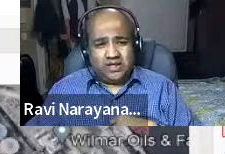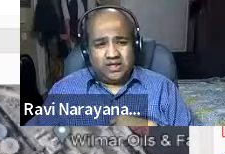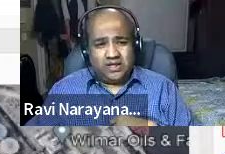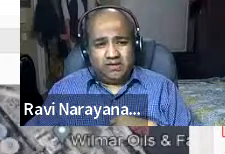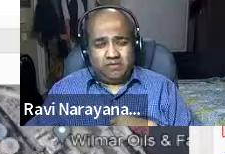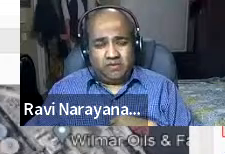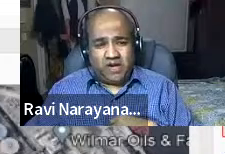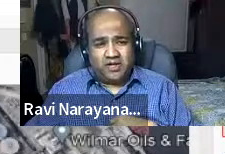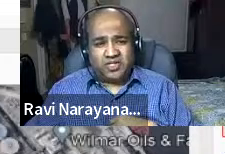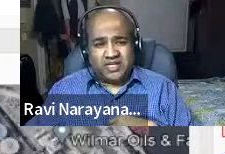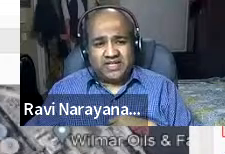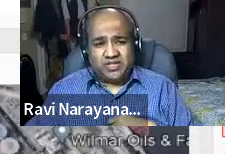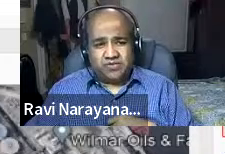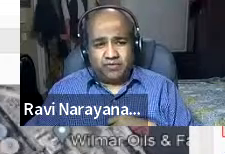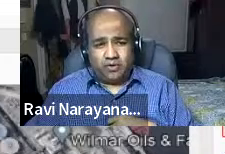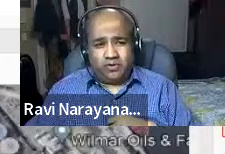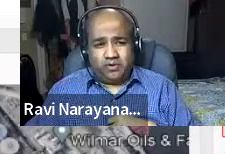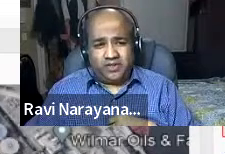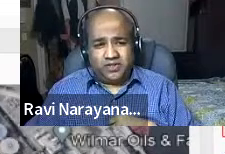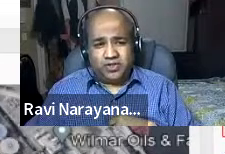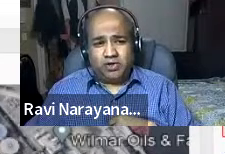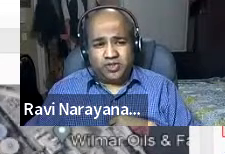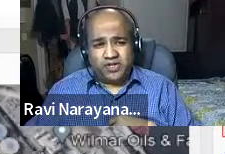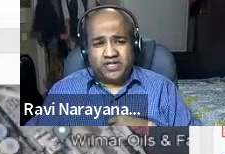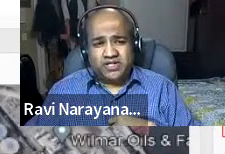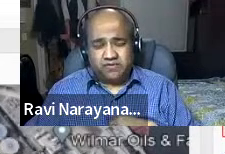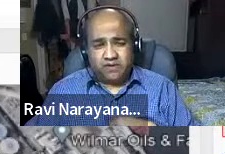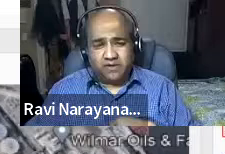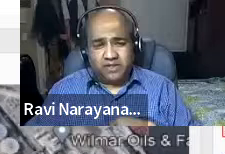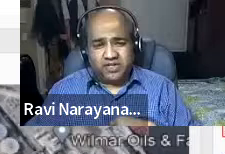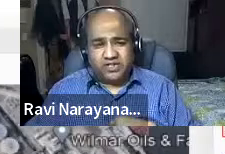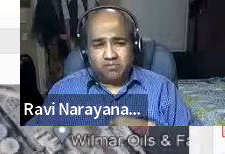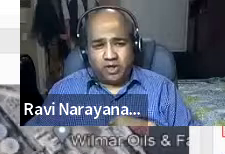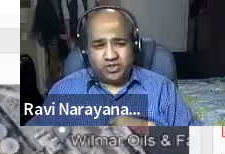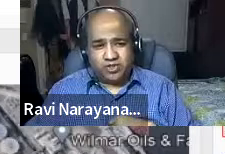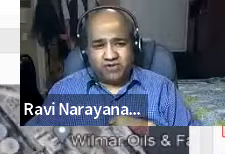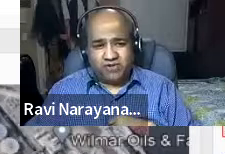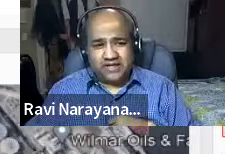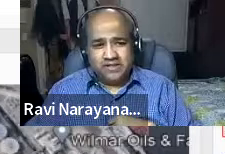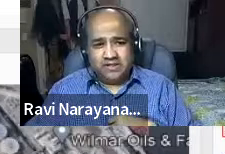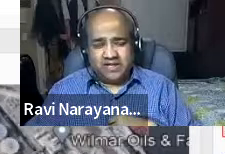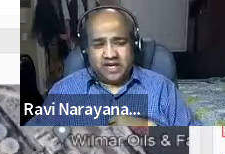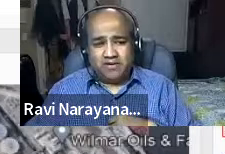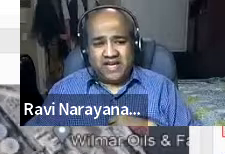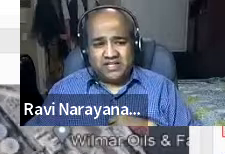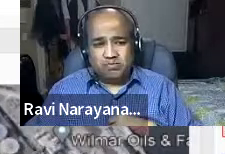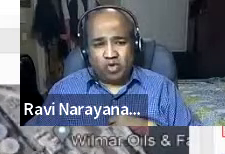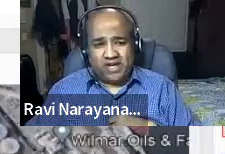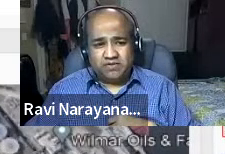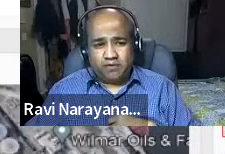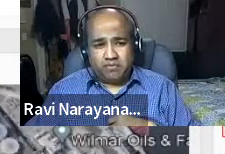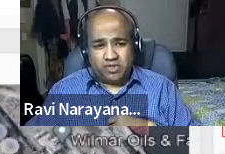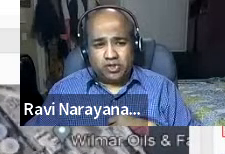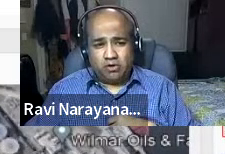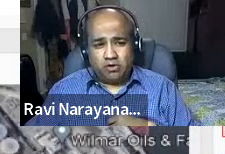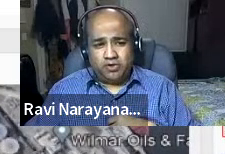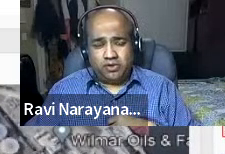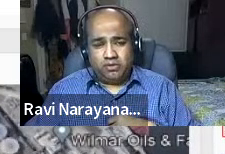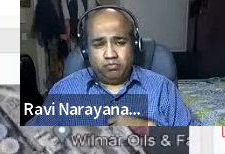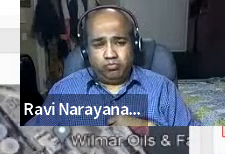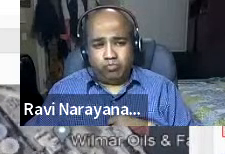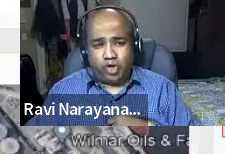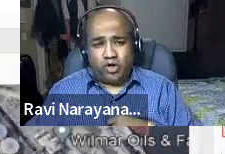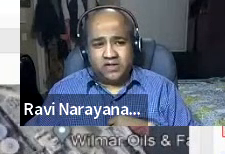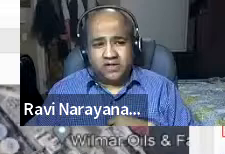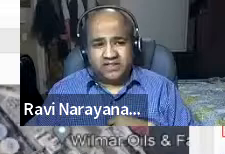is undersized for the discharge needs from the adjacent box tract. And the county has plans for a much